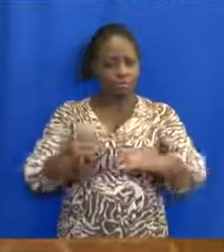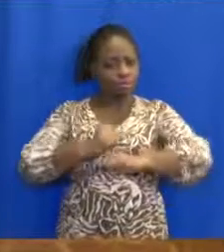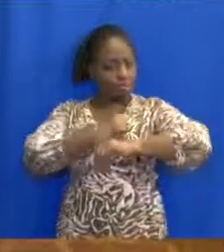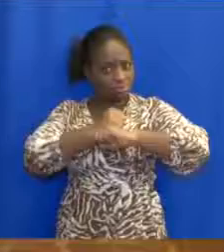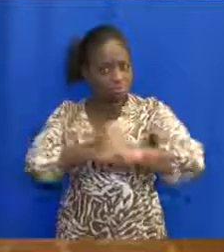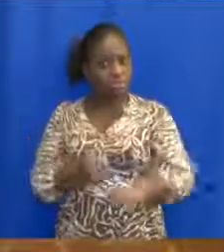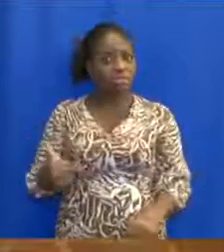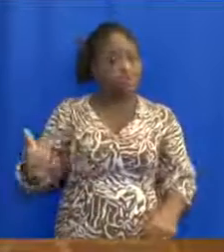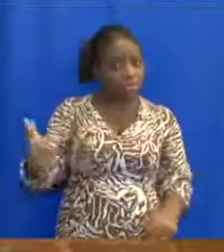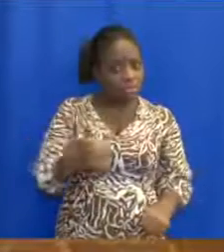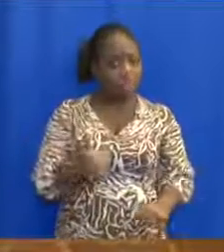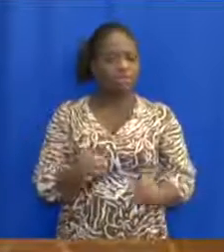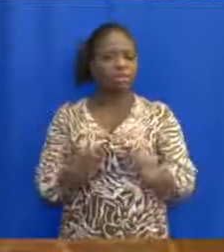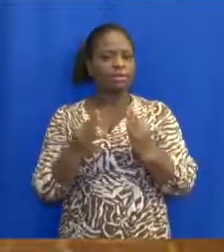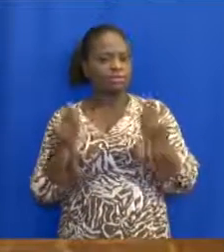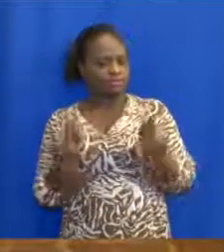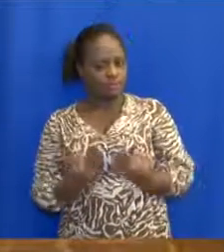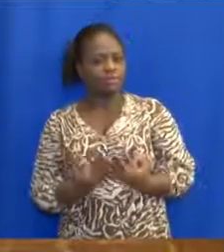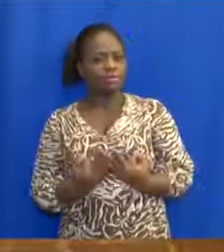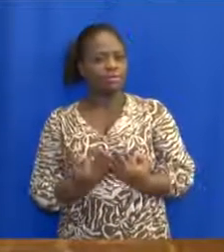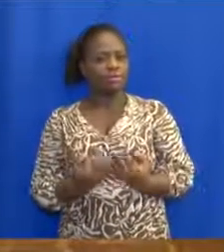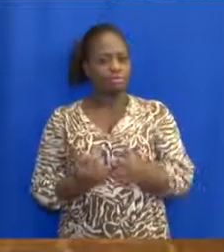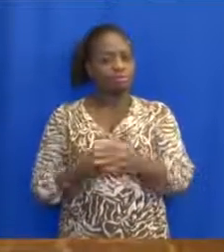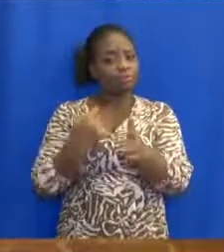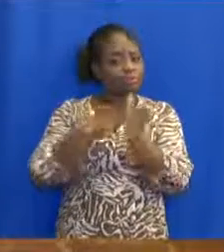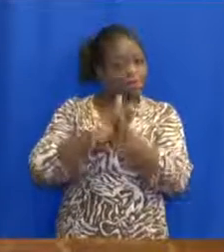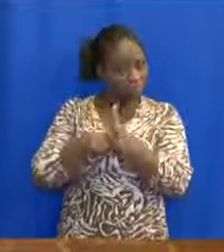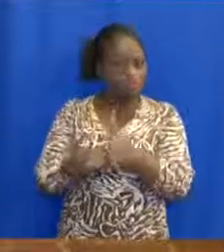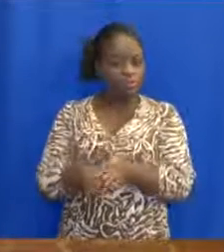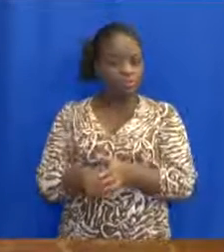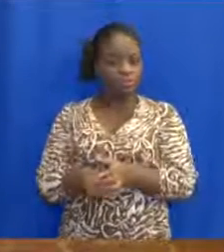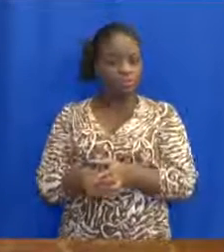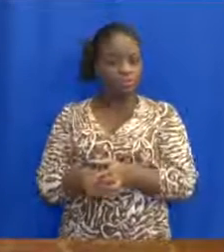protect ourselves and our families from the virus.